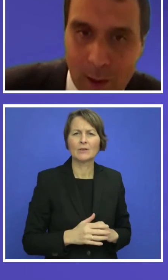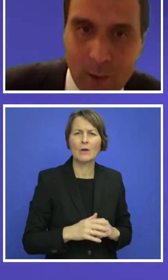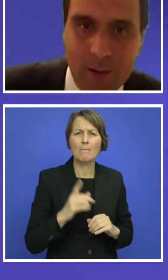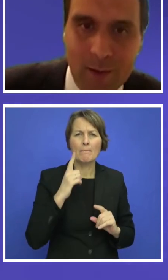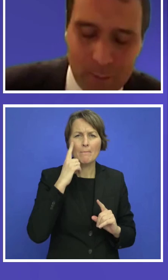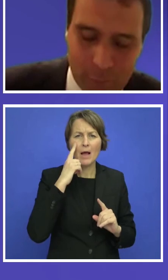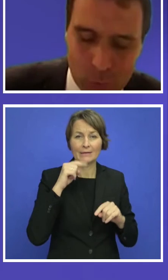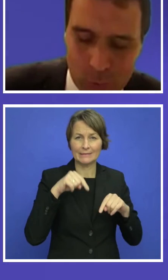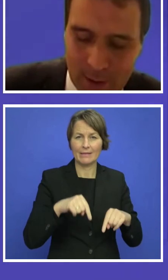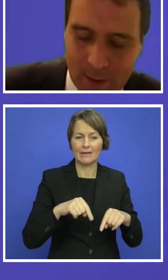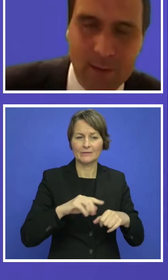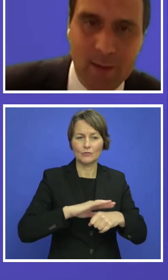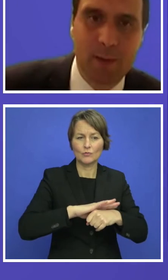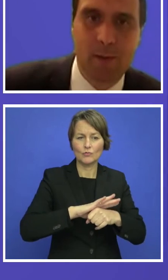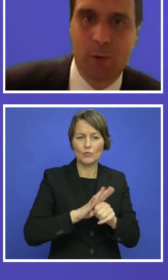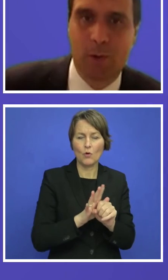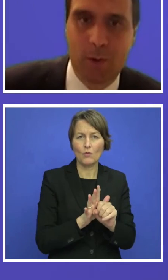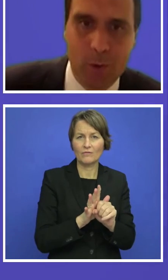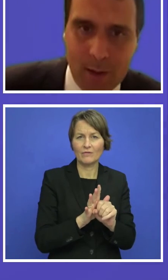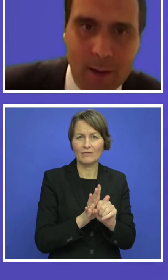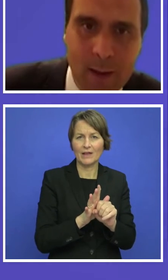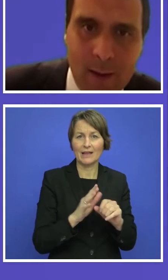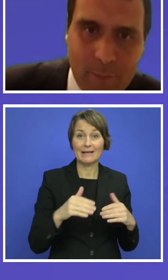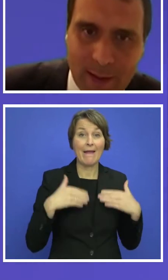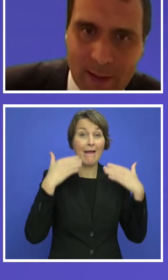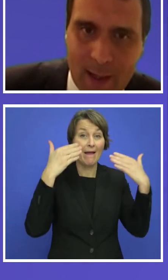the end of the COVID-19.